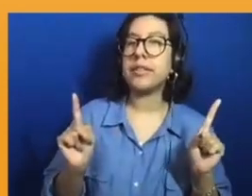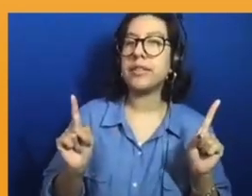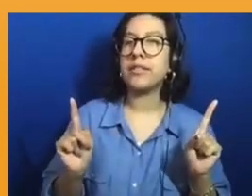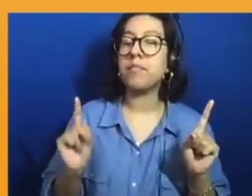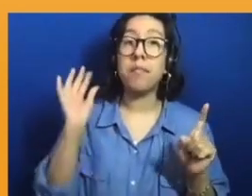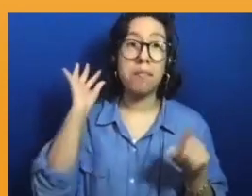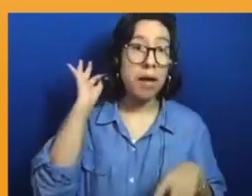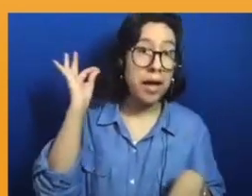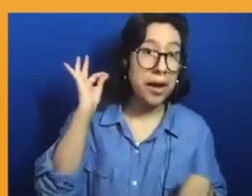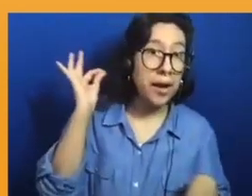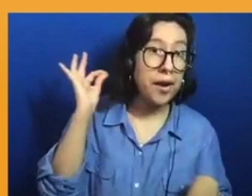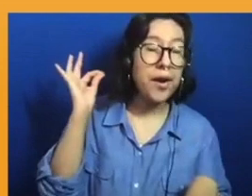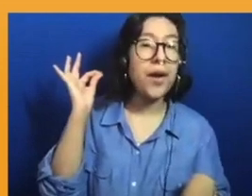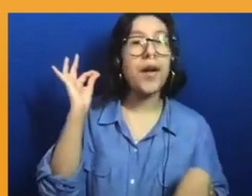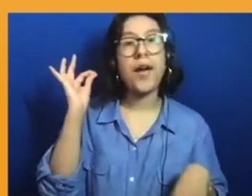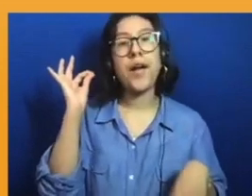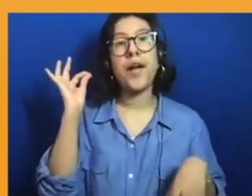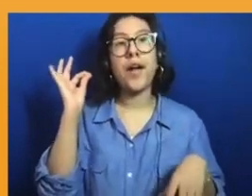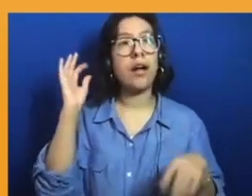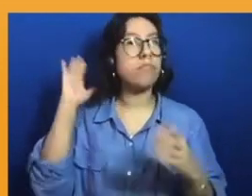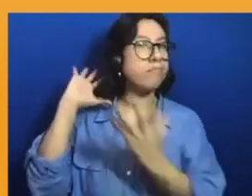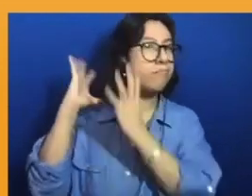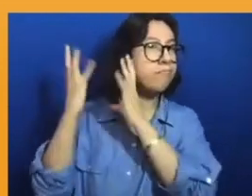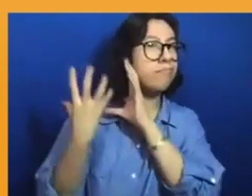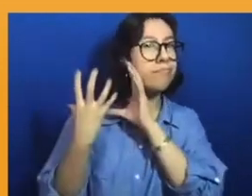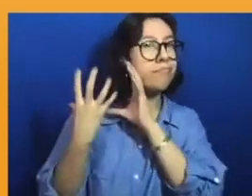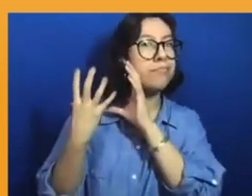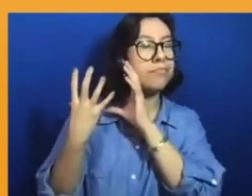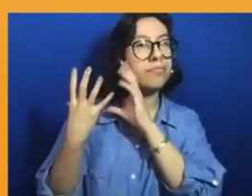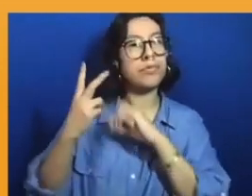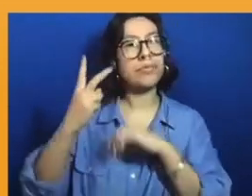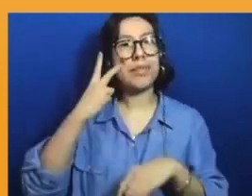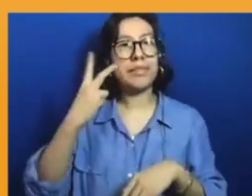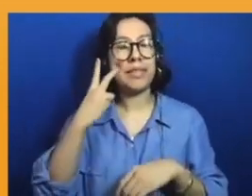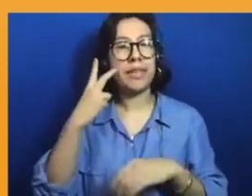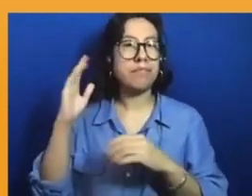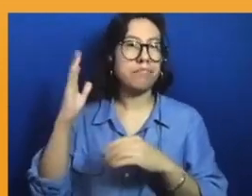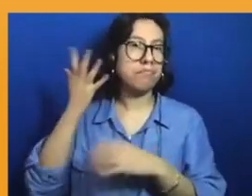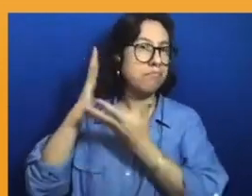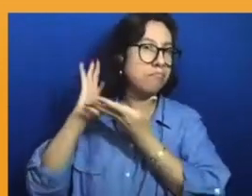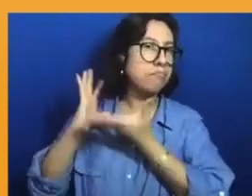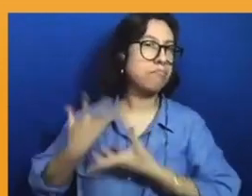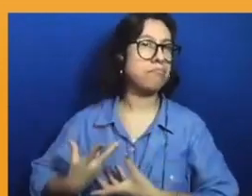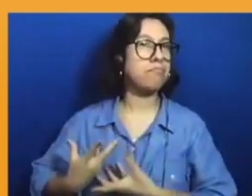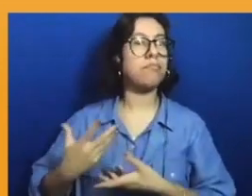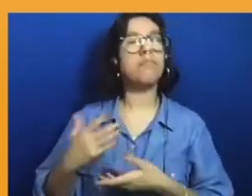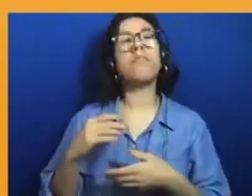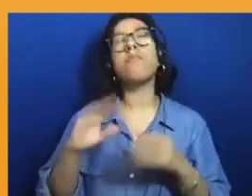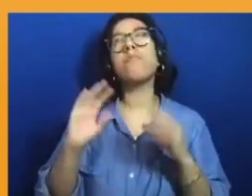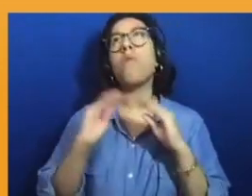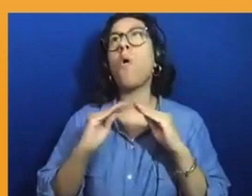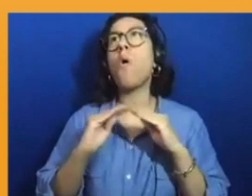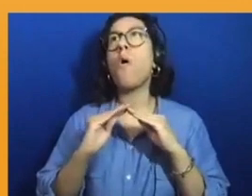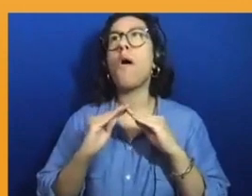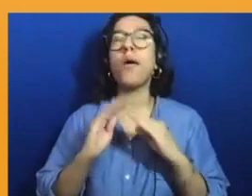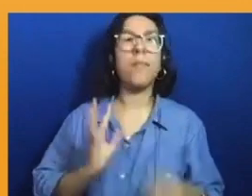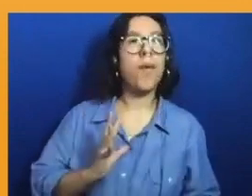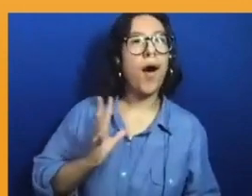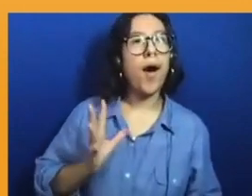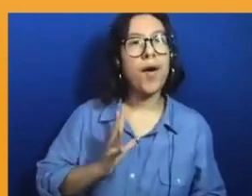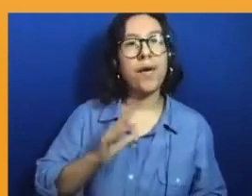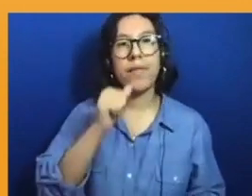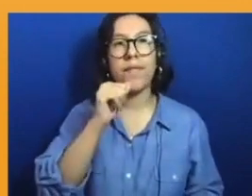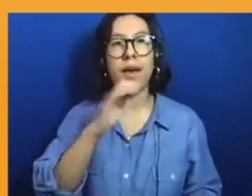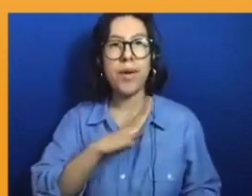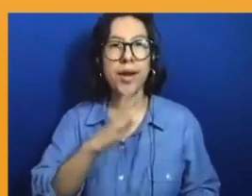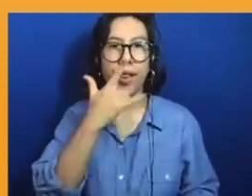hair, you know, towards the front, just to give, you know, a little bit more of like a modern feminine look,